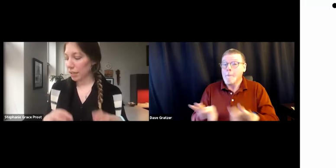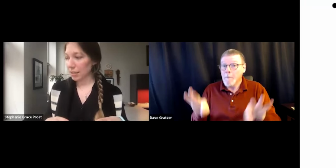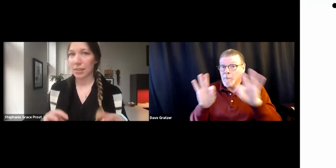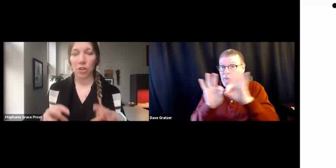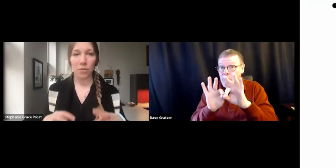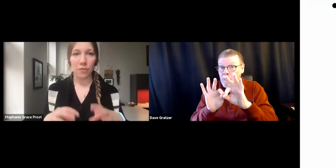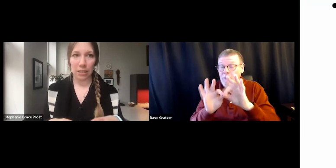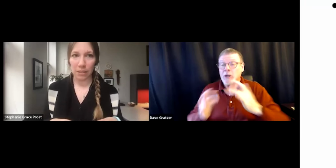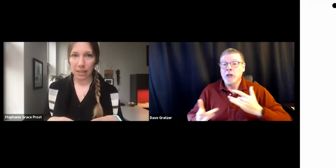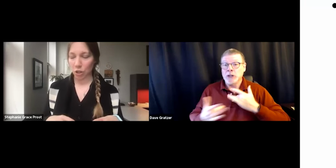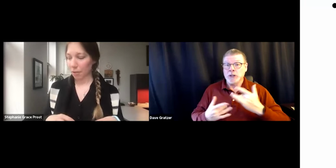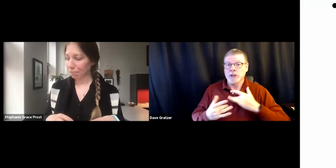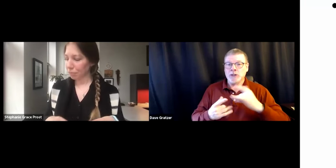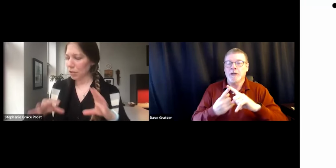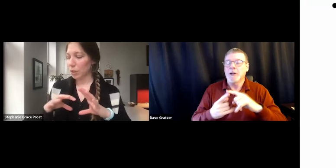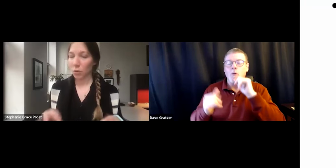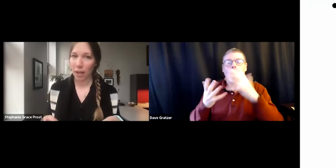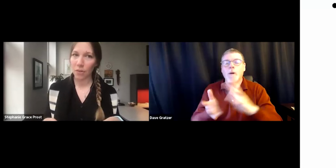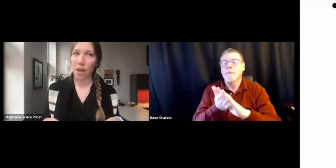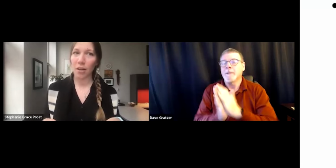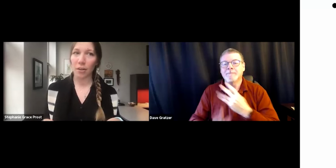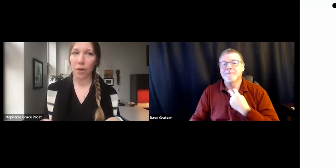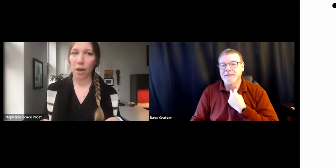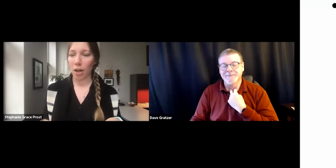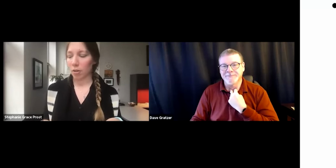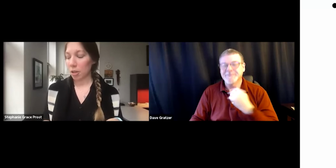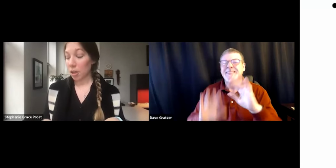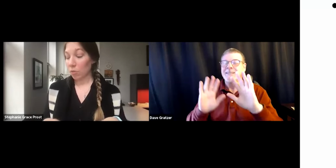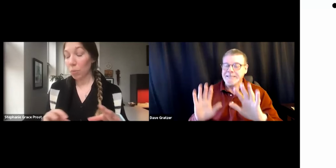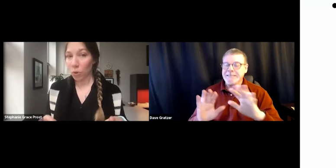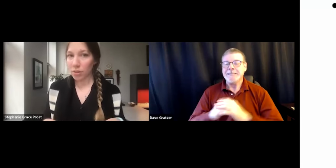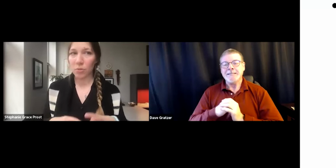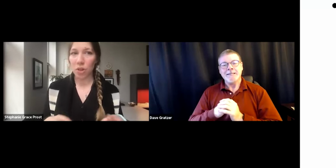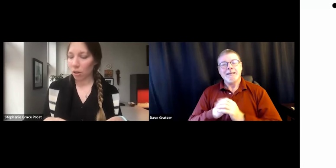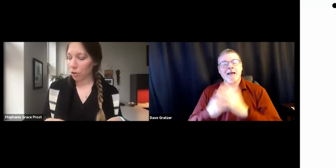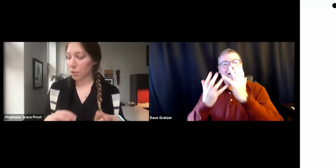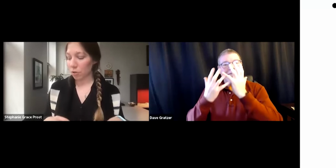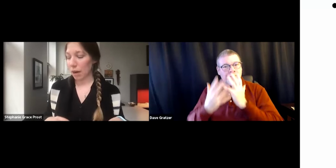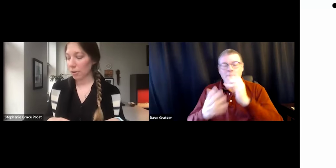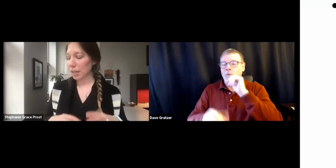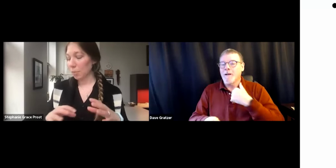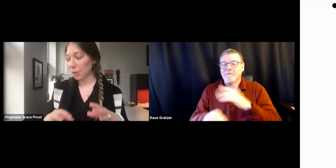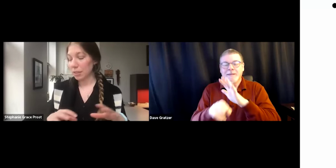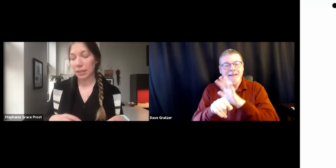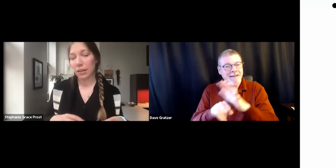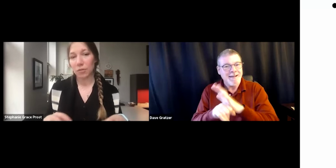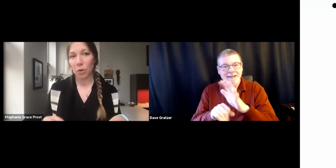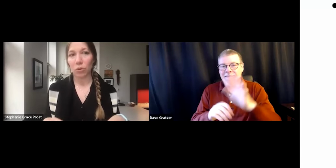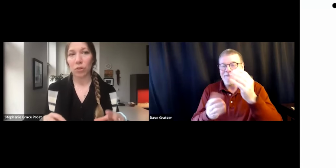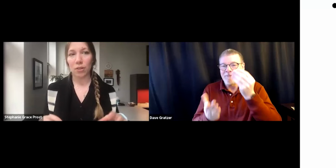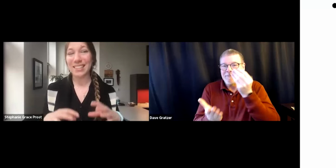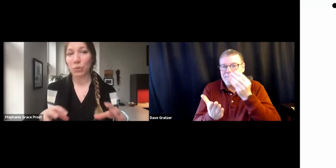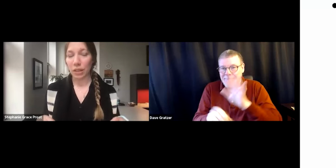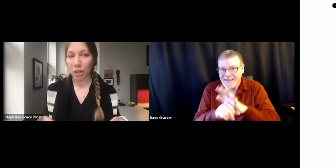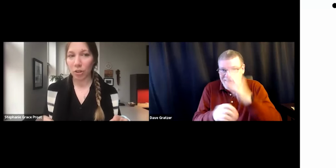is risks in terms of victimization. So we don't have a lot of reports or scholarship surrounding abuse and neglect of